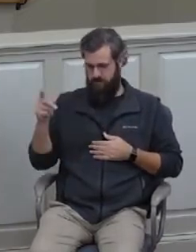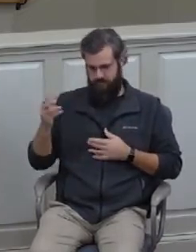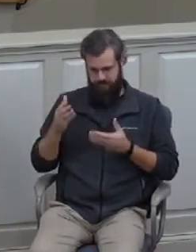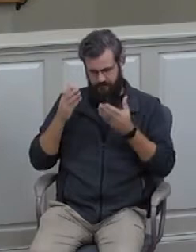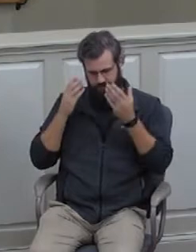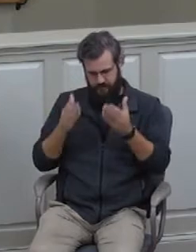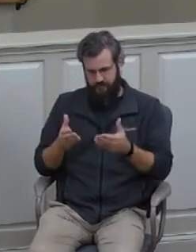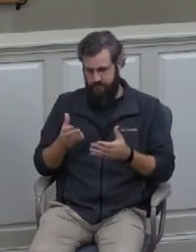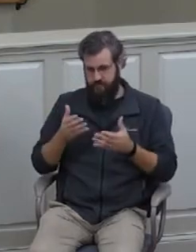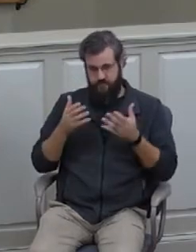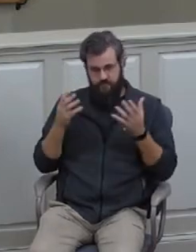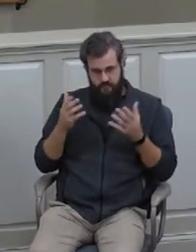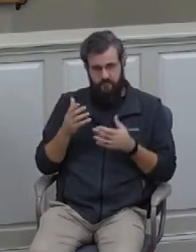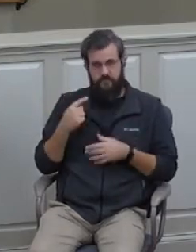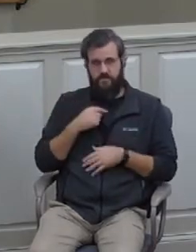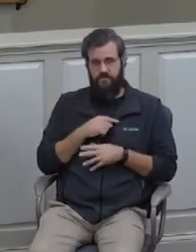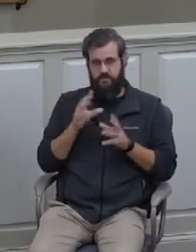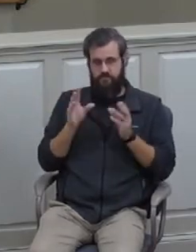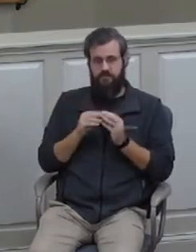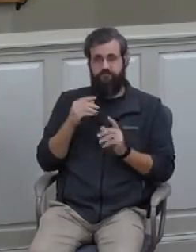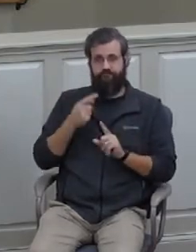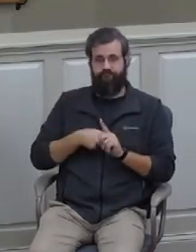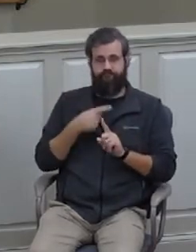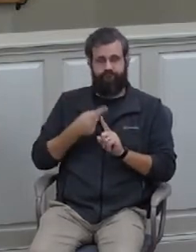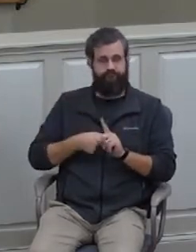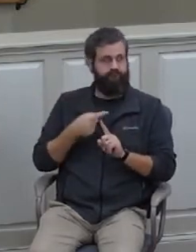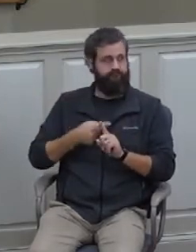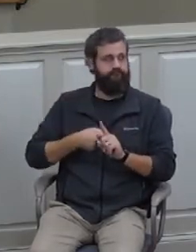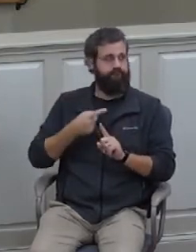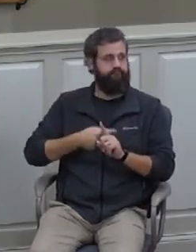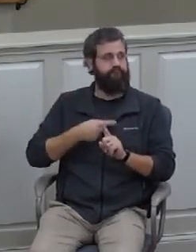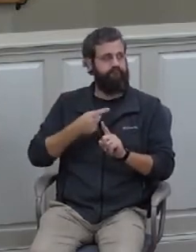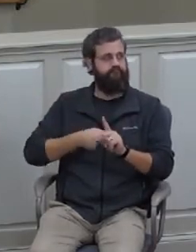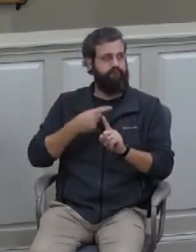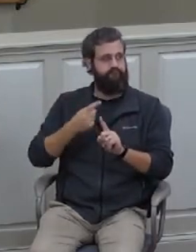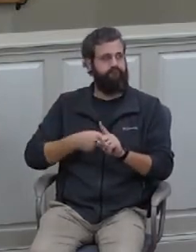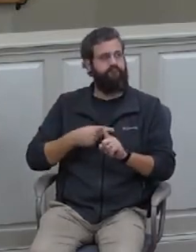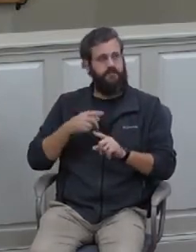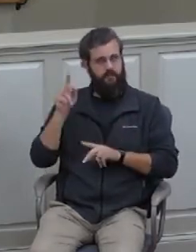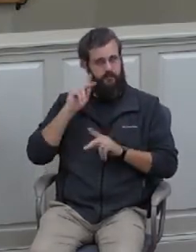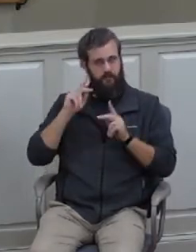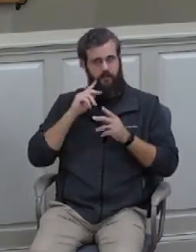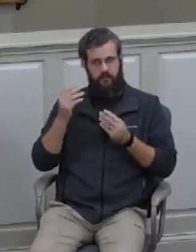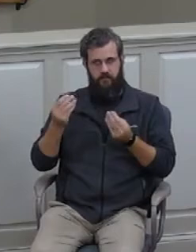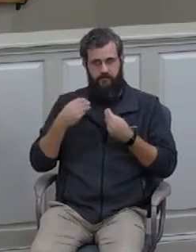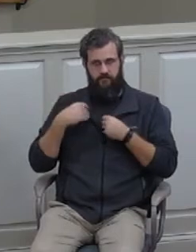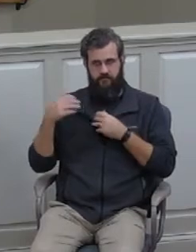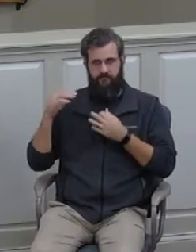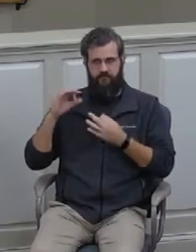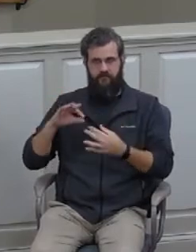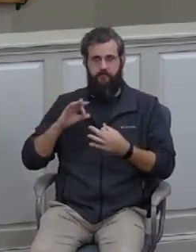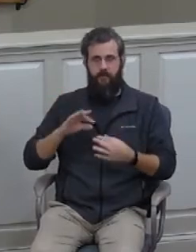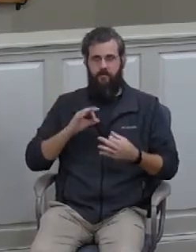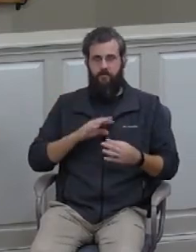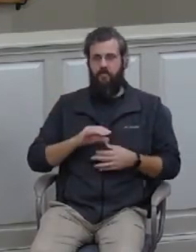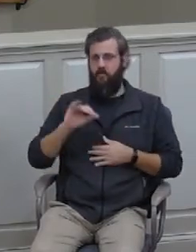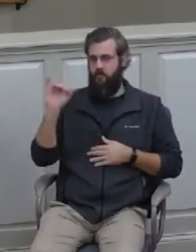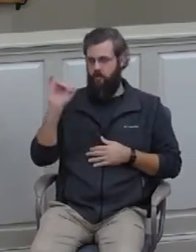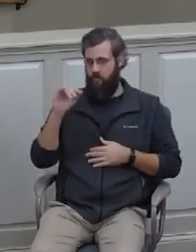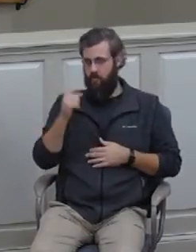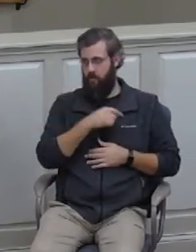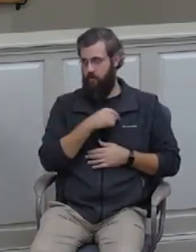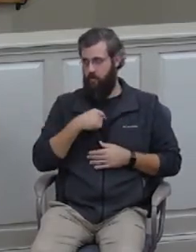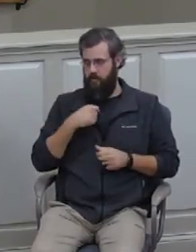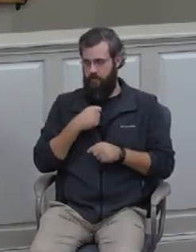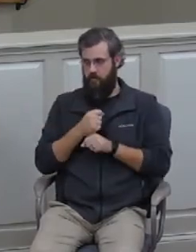with the One Citizens group that we meet every month and getting some feedback from people that way, and then also us making